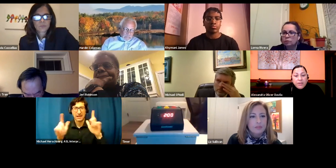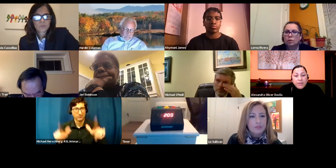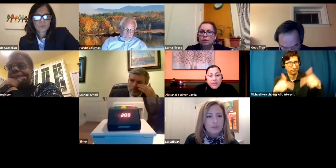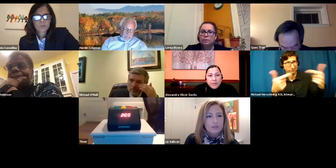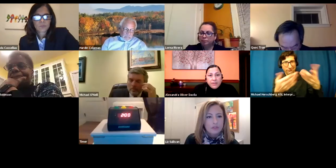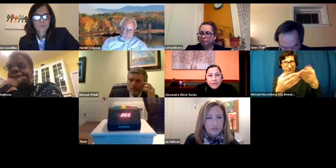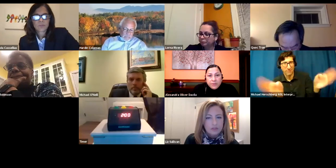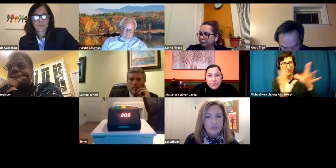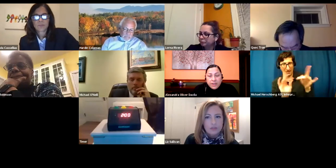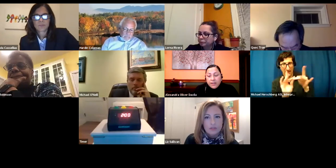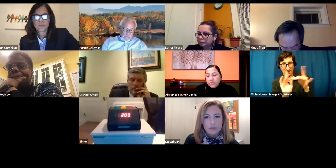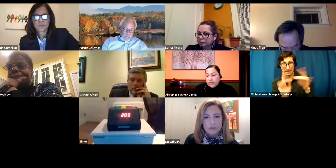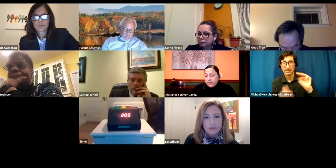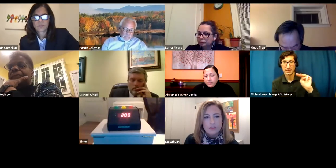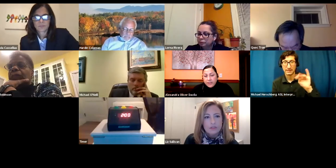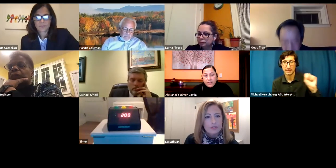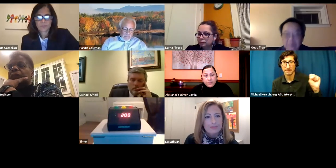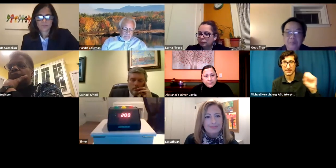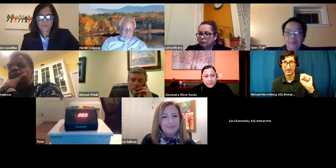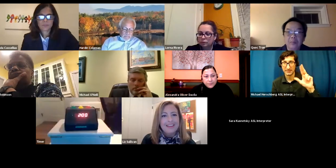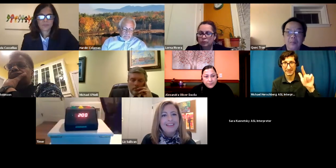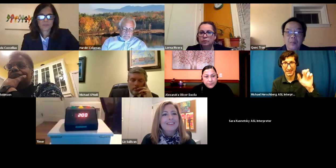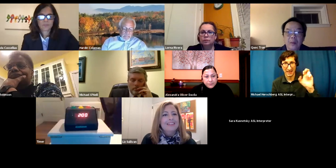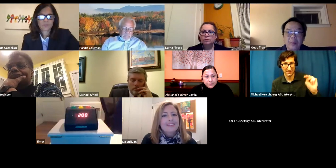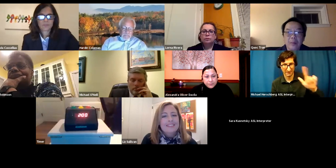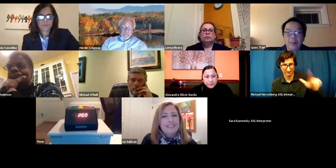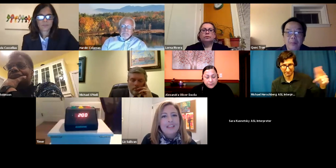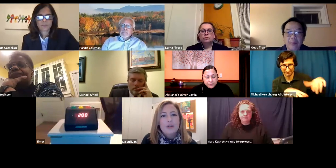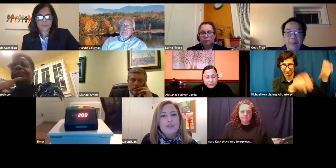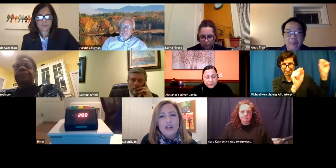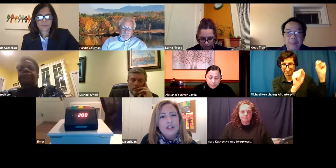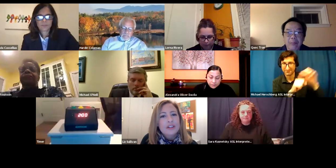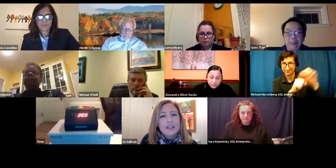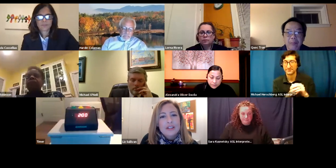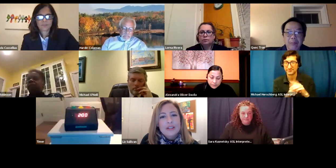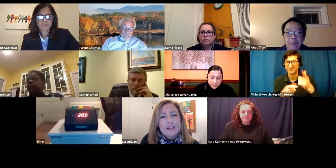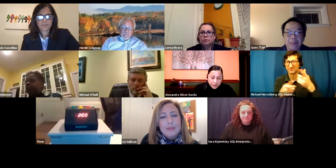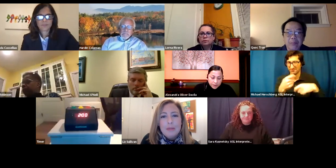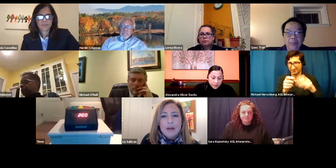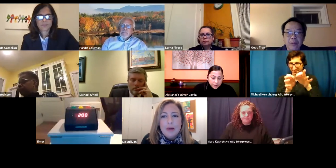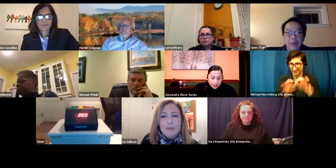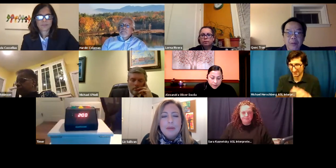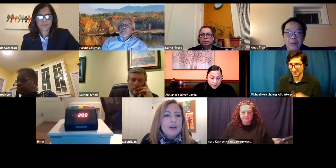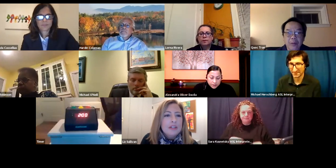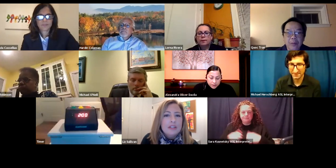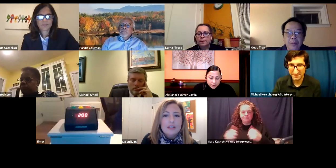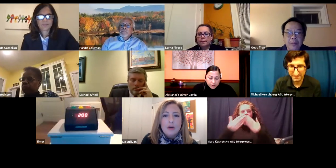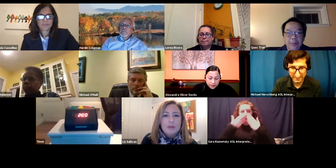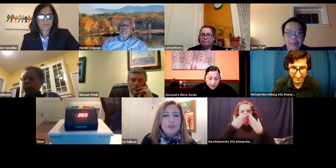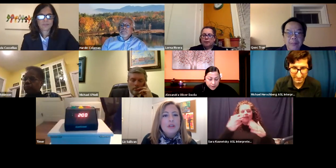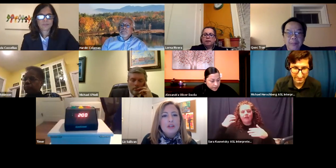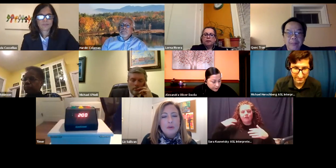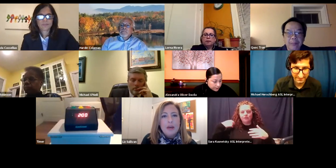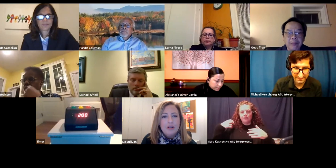comment, and I will ask Ms. Sullivan to take that over. Thank you. Thank you, Chair. The public comment period is